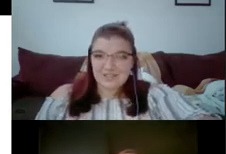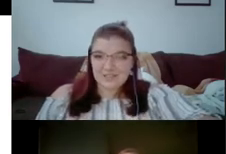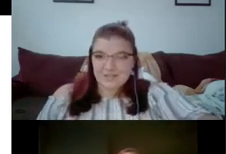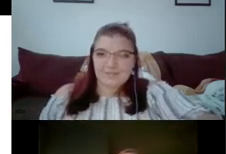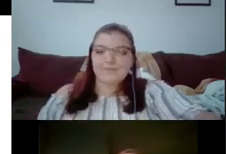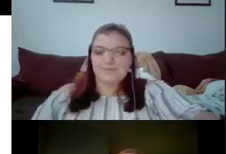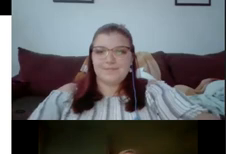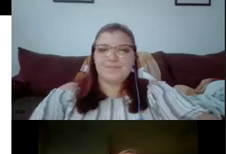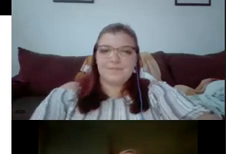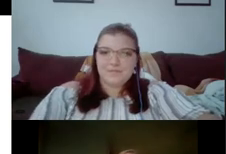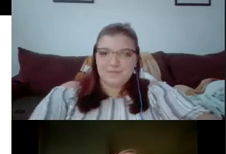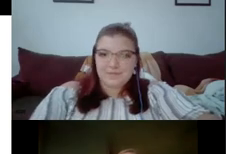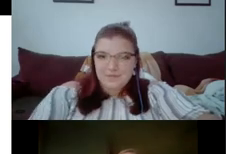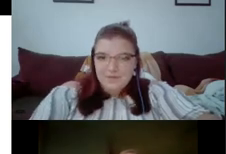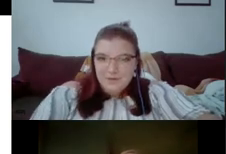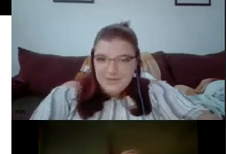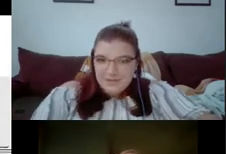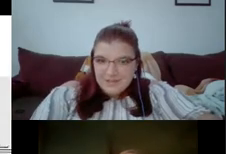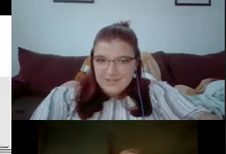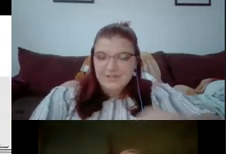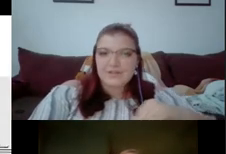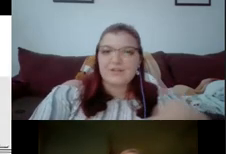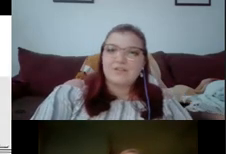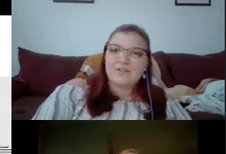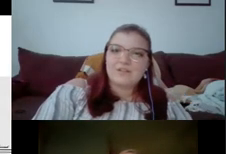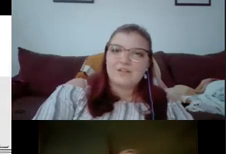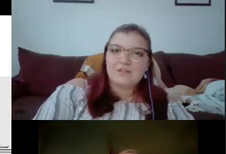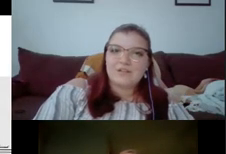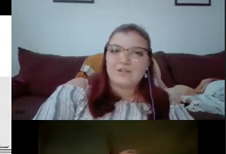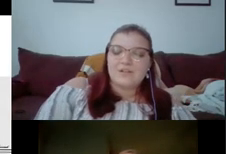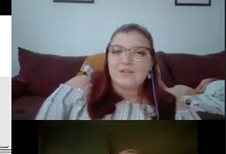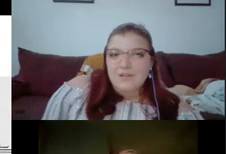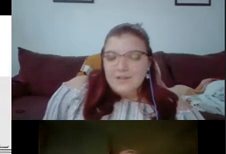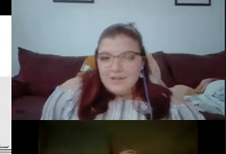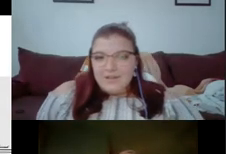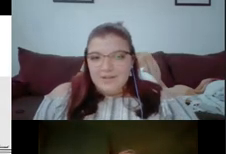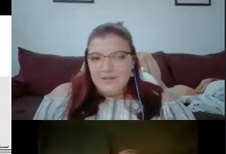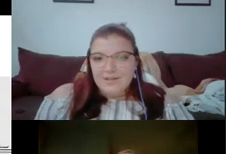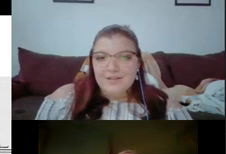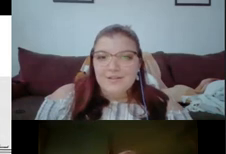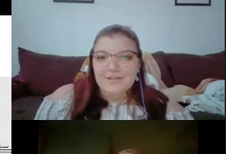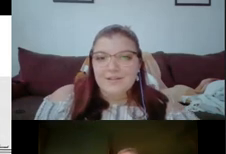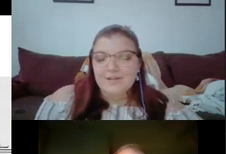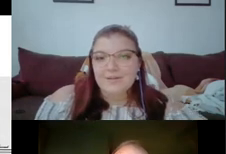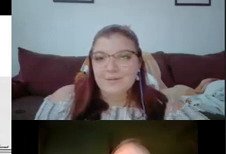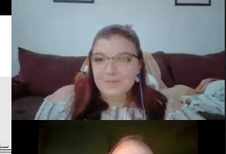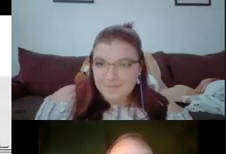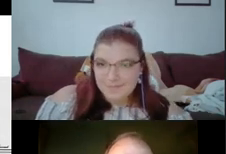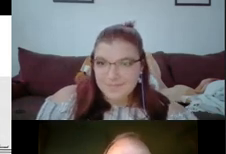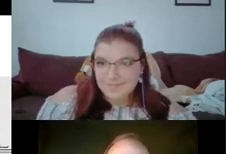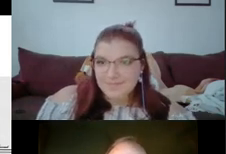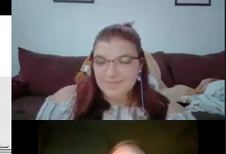with the money, and they could construct a grander structure. And as